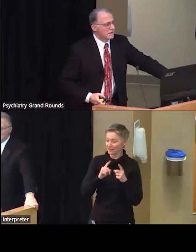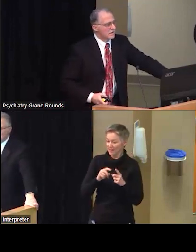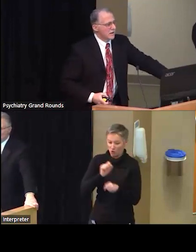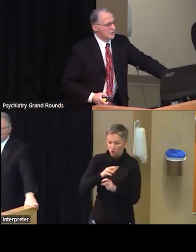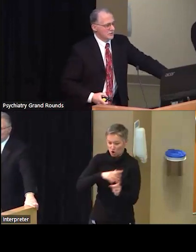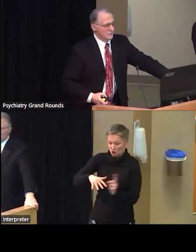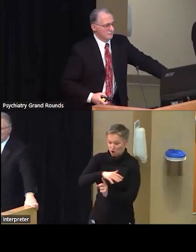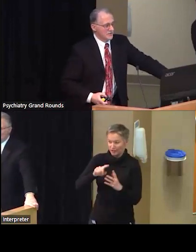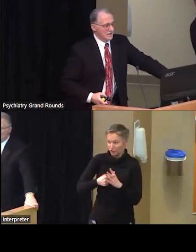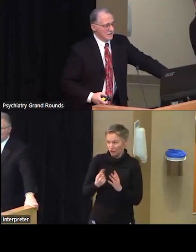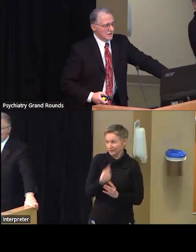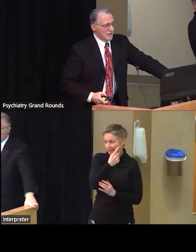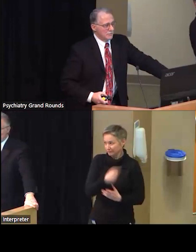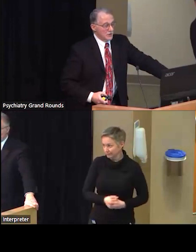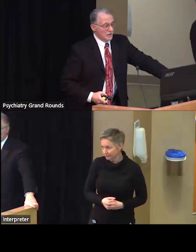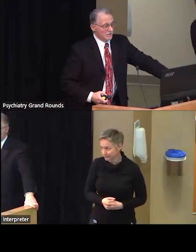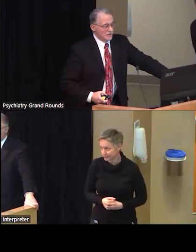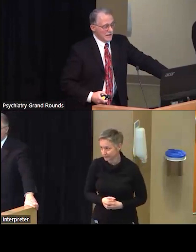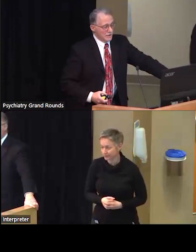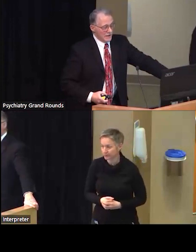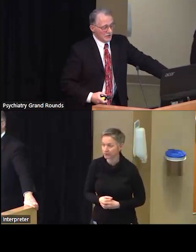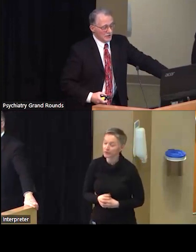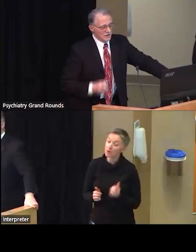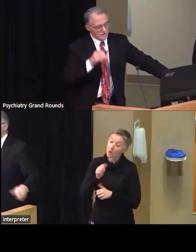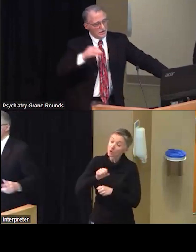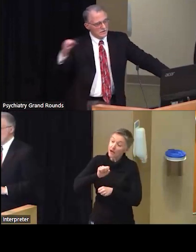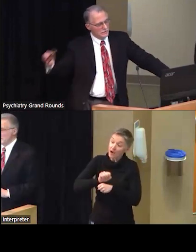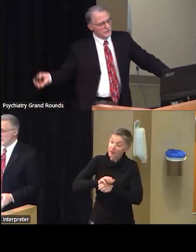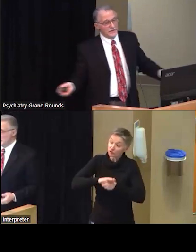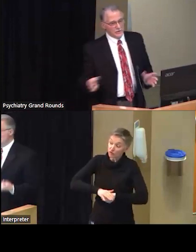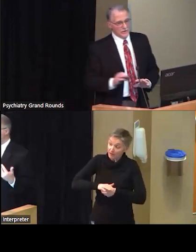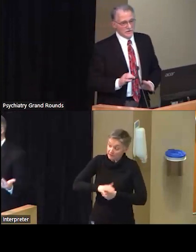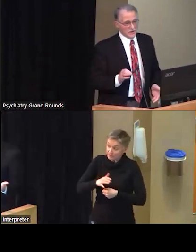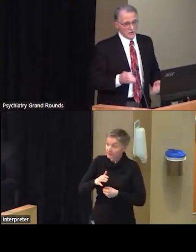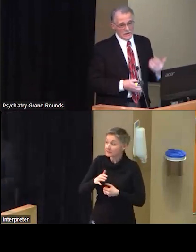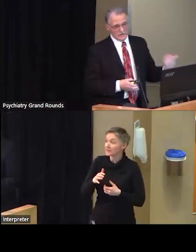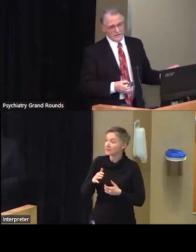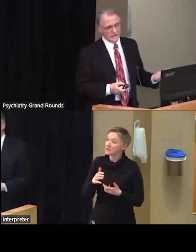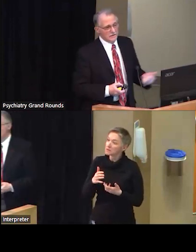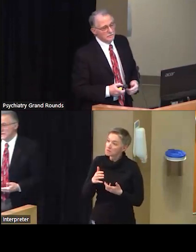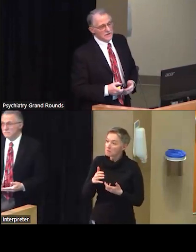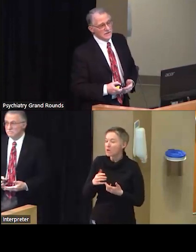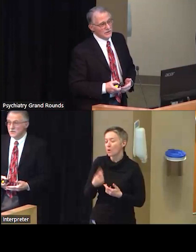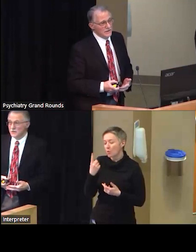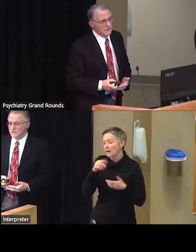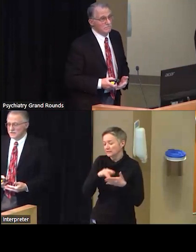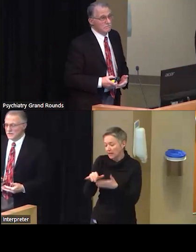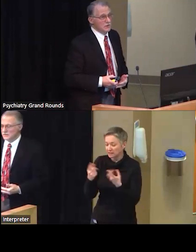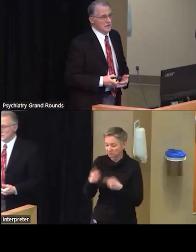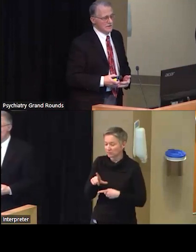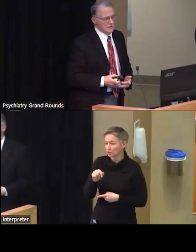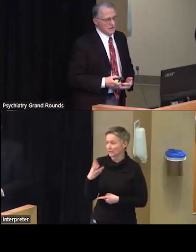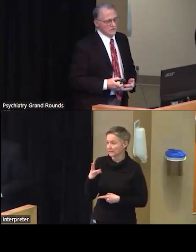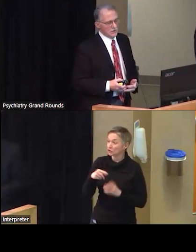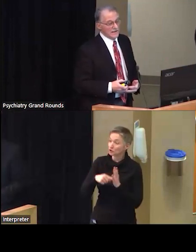started upstream. Majority of occupational stress is causing burnout or organizational. Our study at MISNY we did